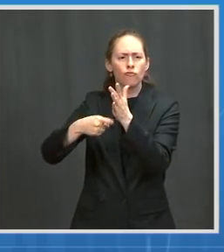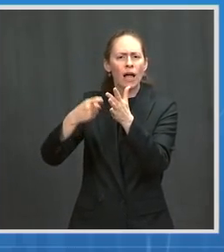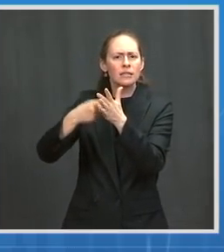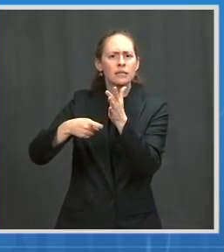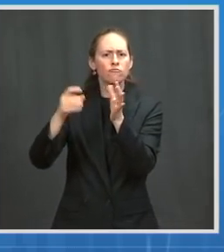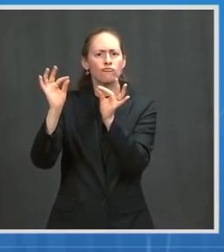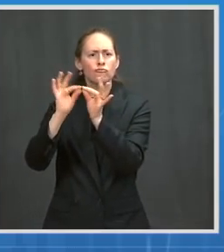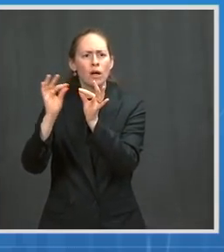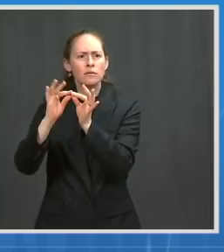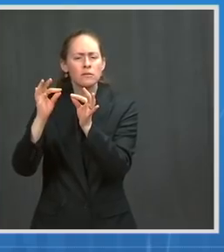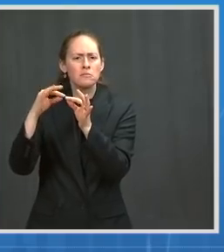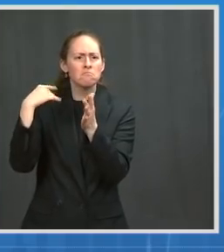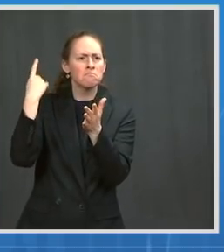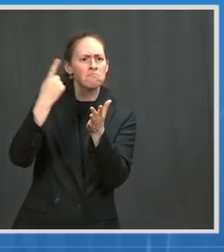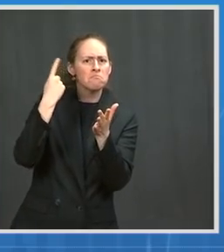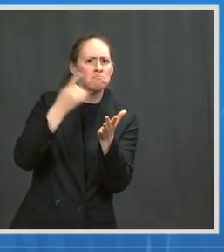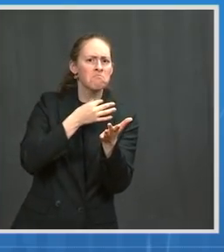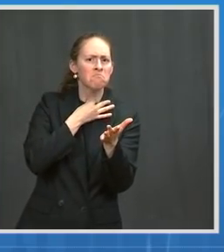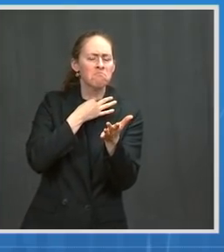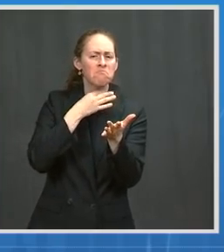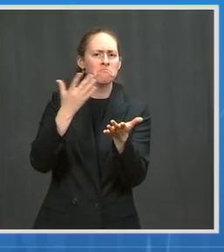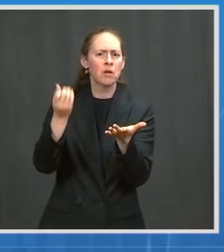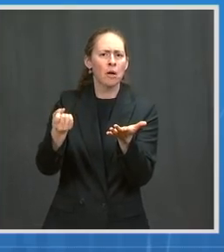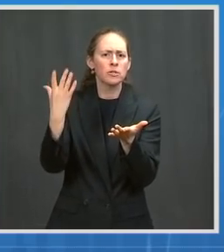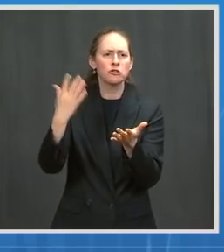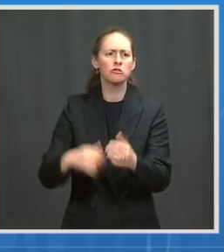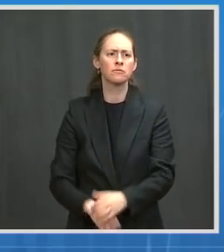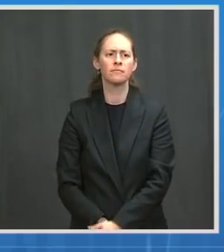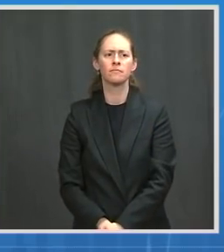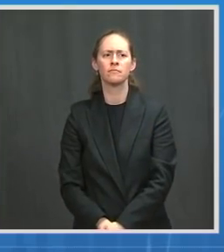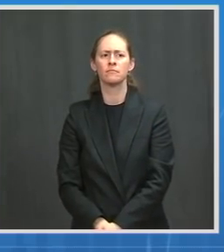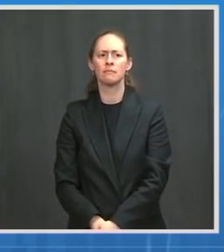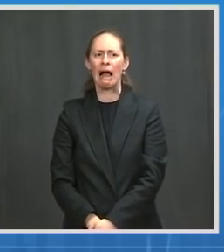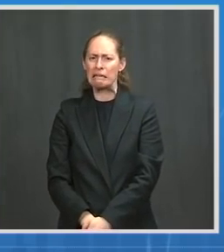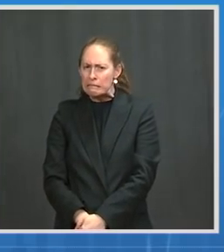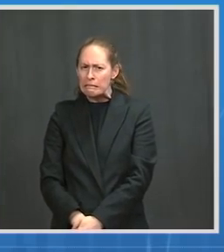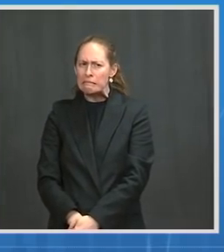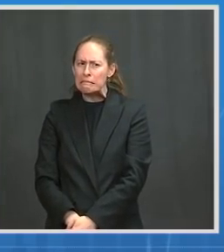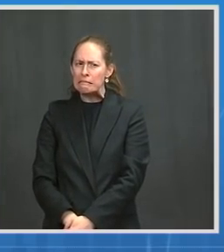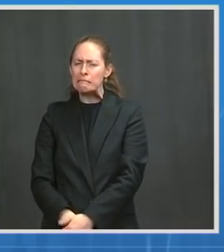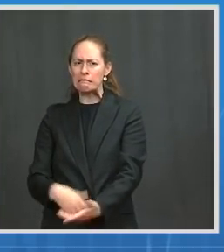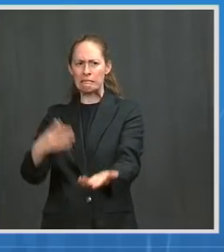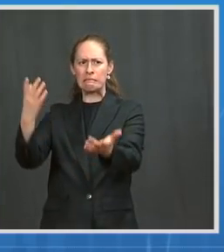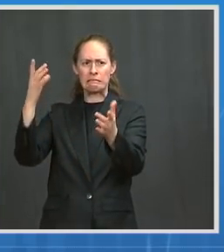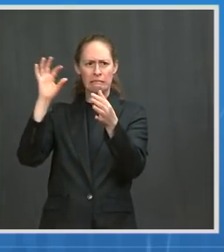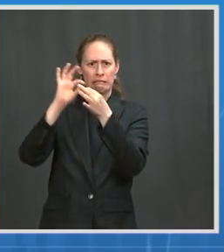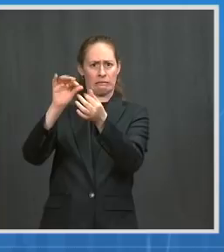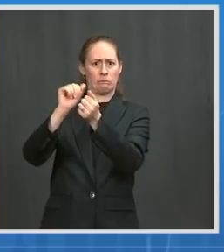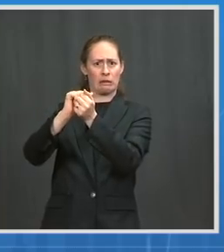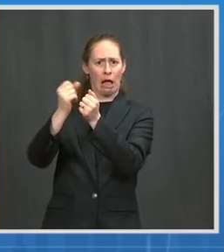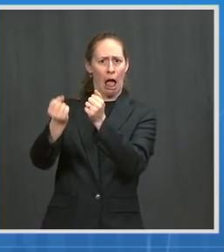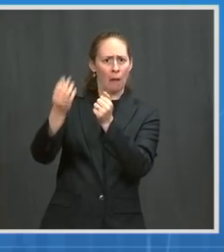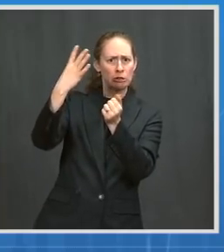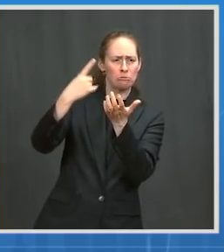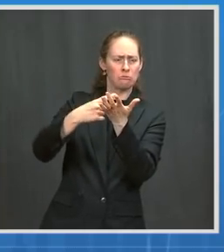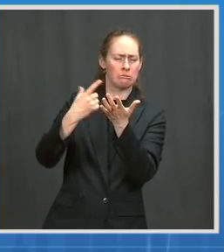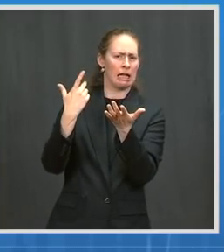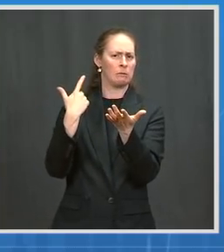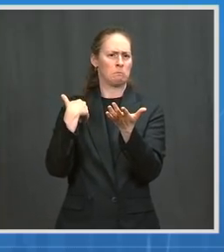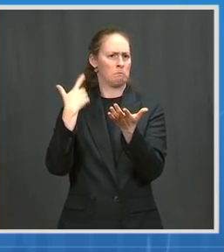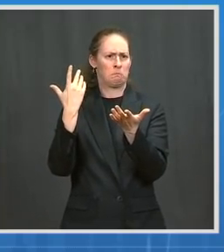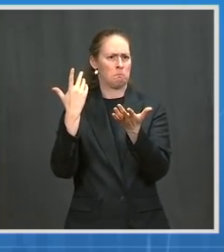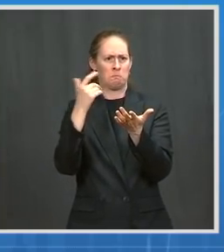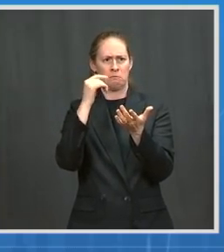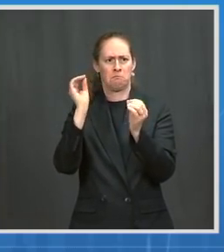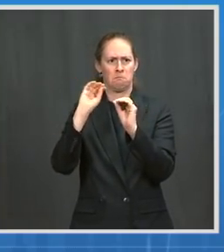Dr. Fauci? Yeah, well, I'm not really sure I can address pricing right now. We don't have the drugs that